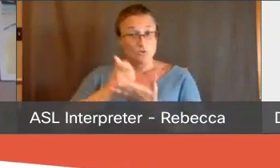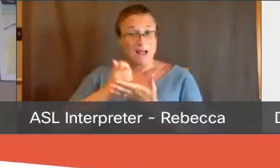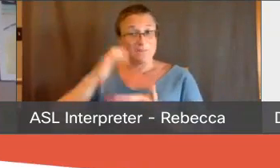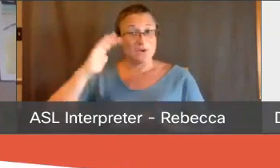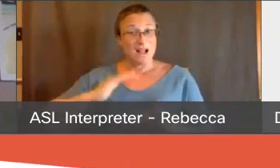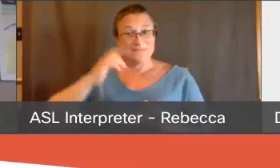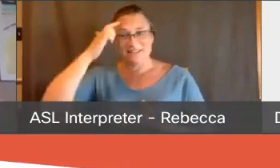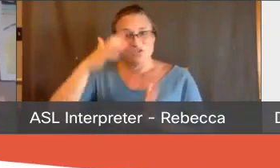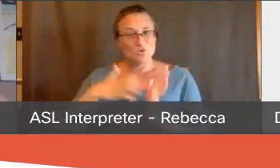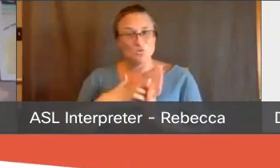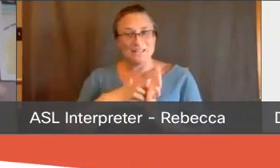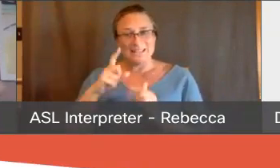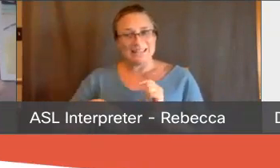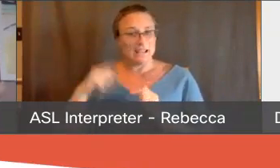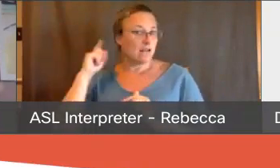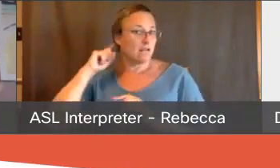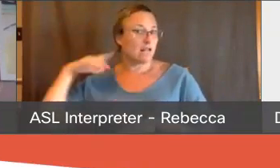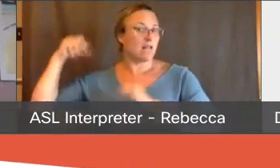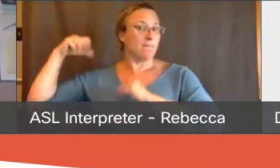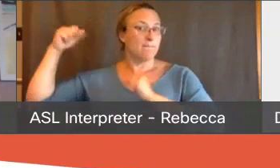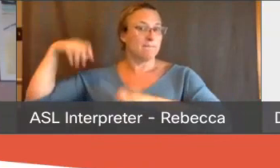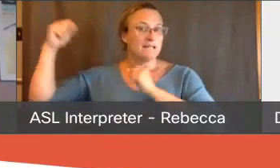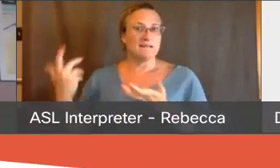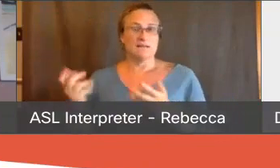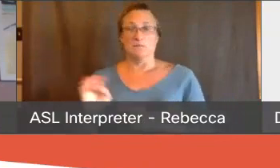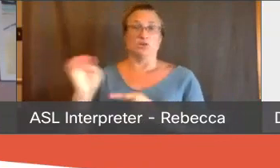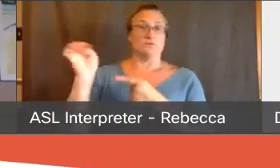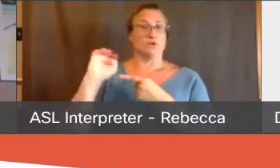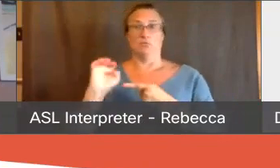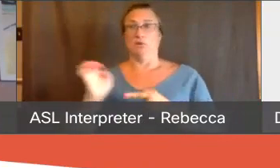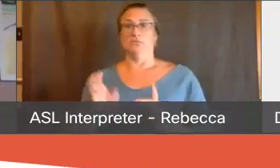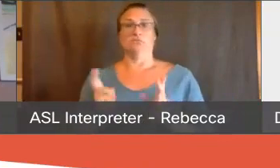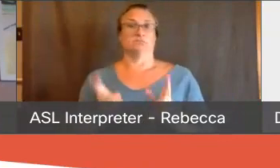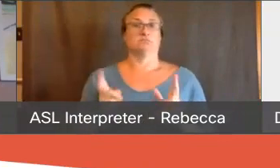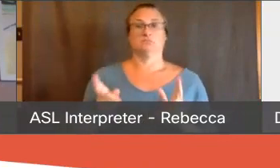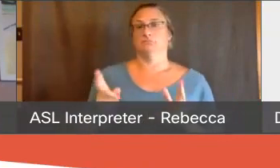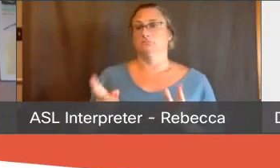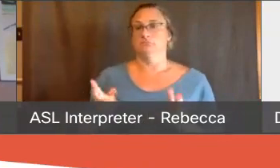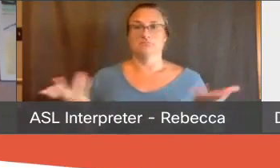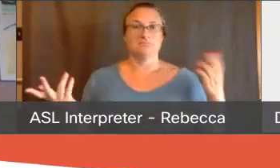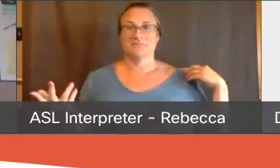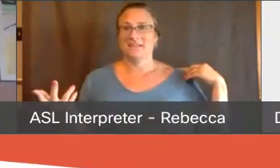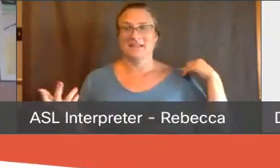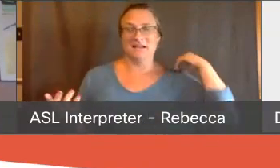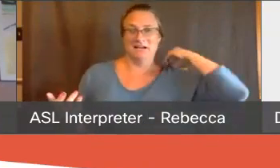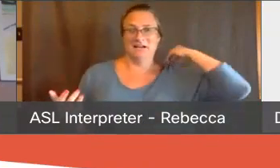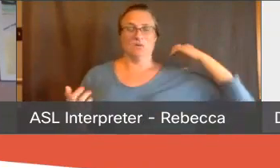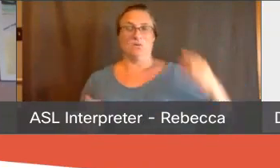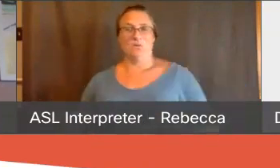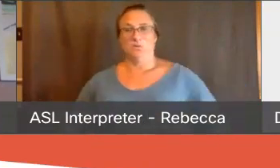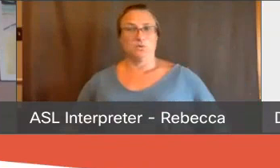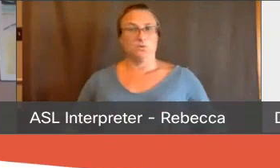too weak to help you calm down. So then the back part of your brain, the amygdala, is just driving the car the rest of the time. It's running the